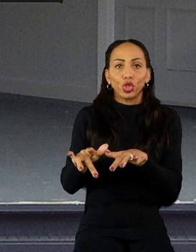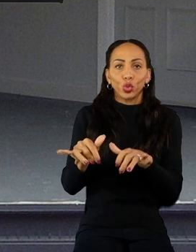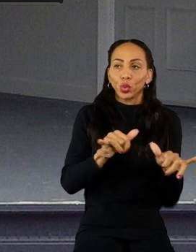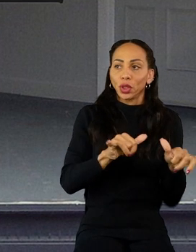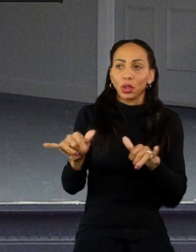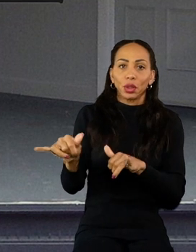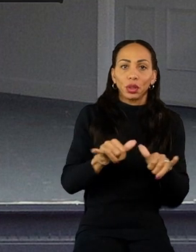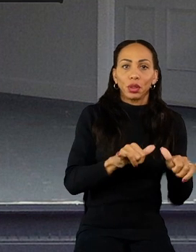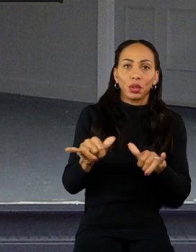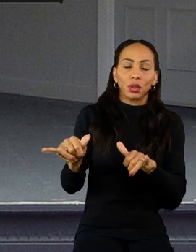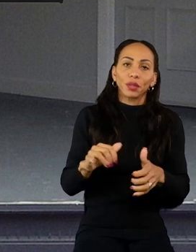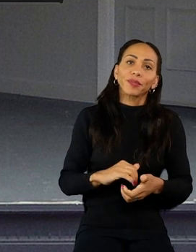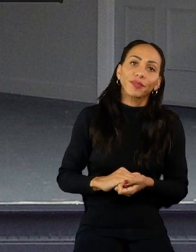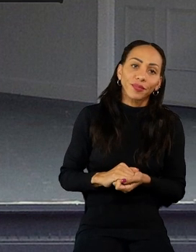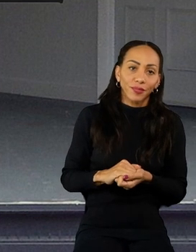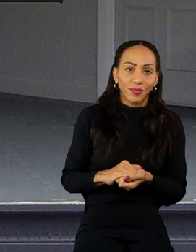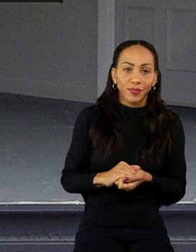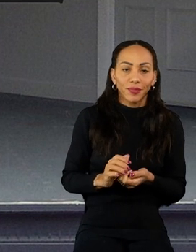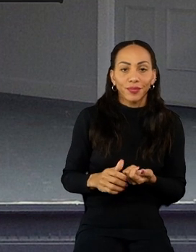laptop or desktop solution.